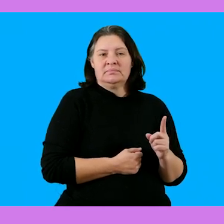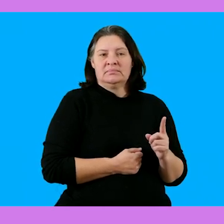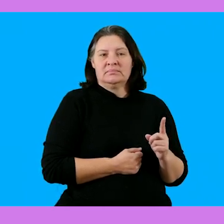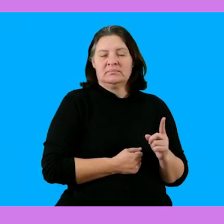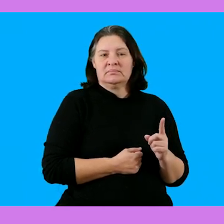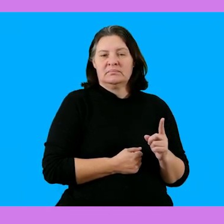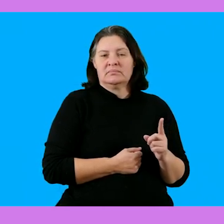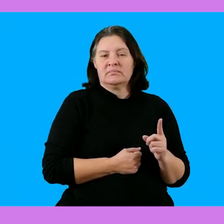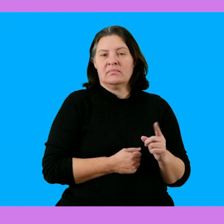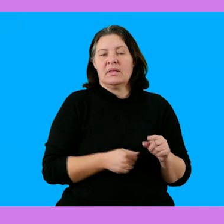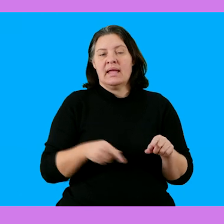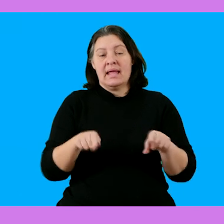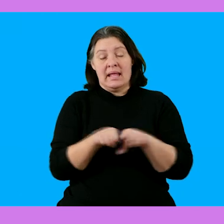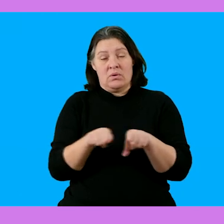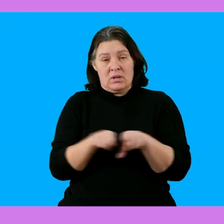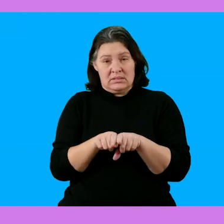equals